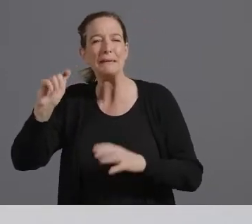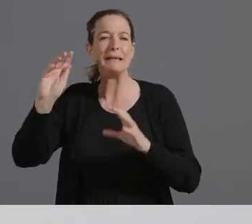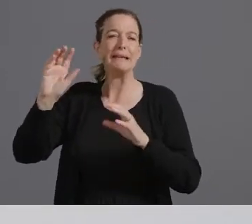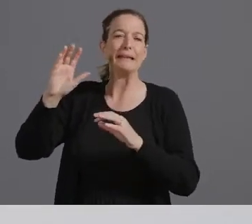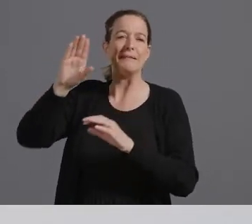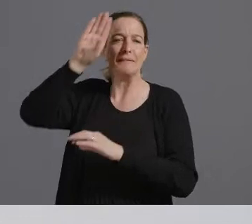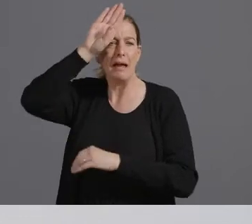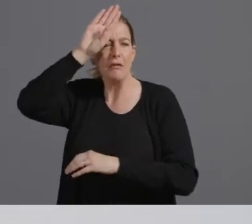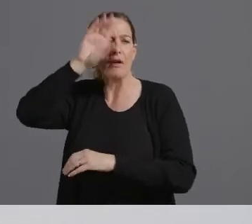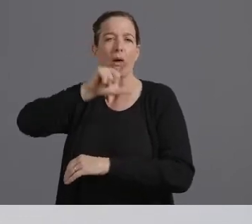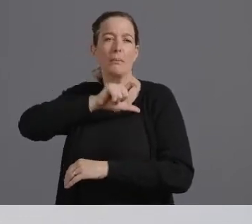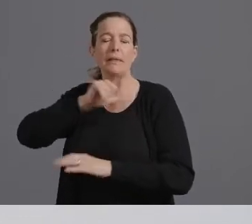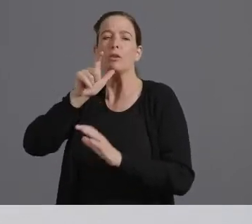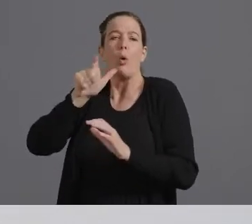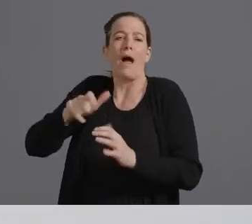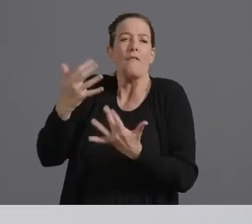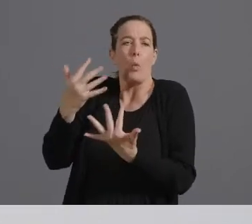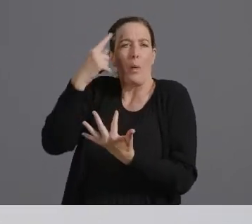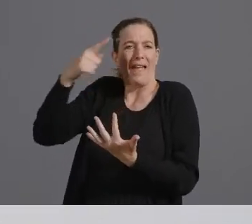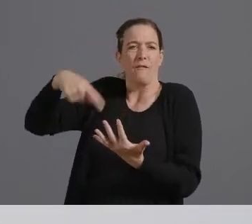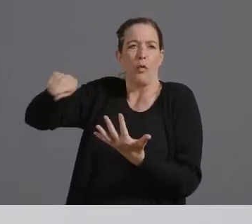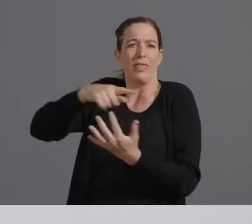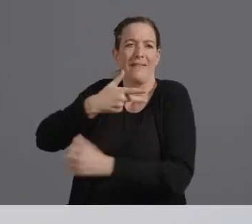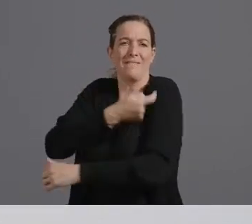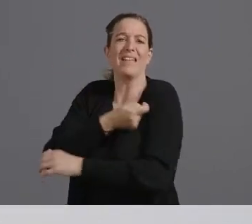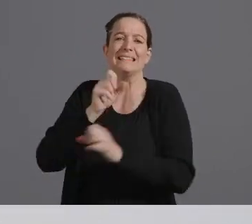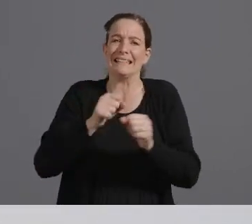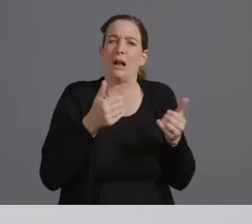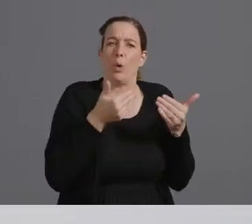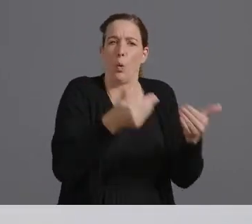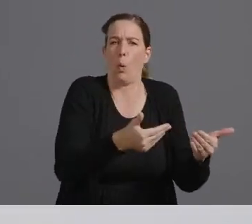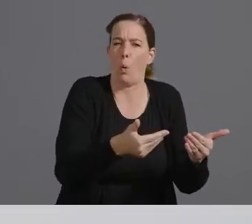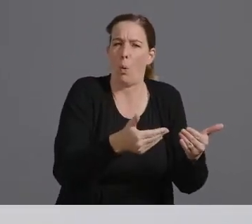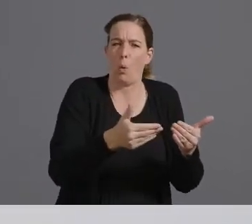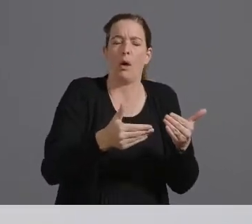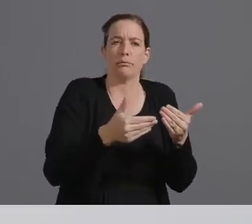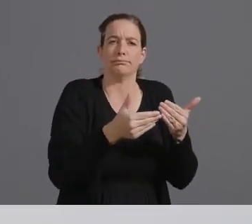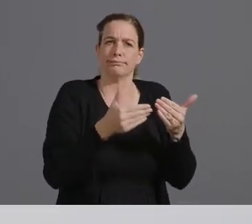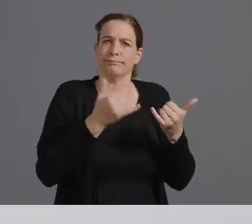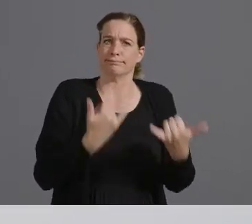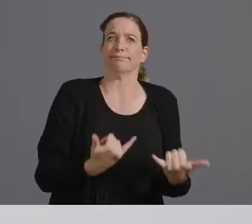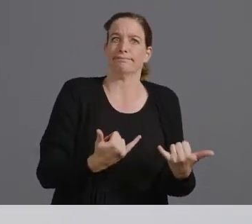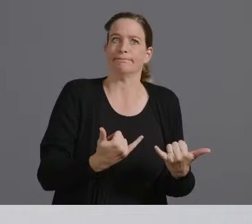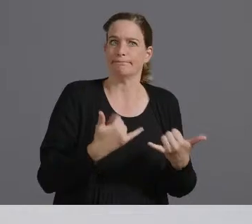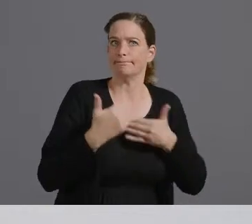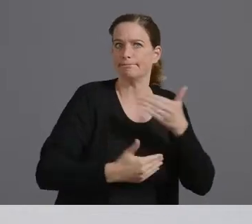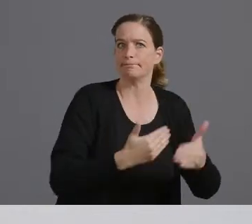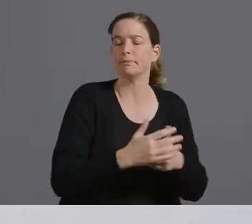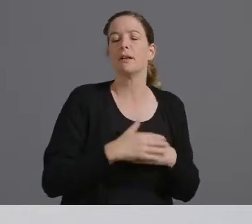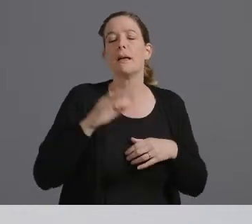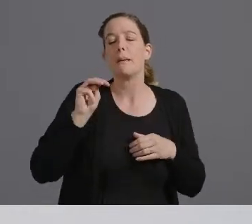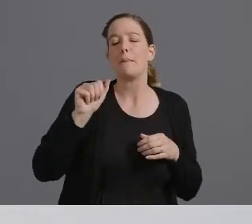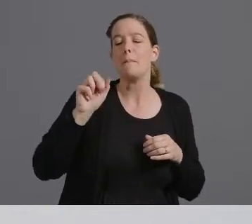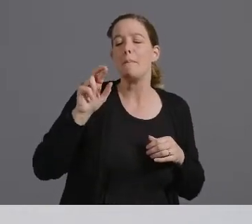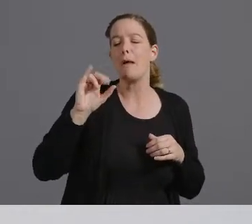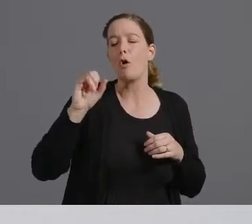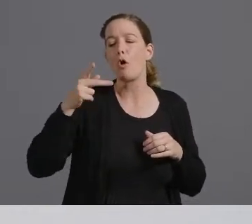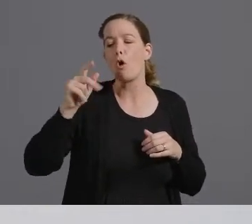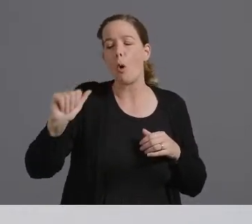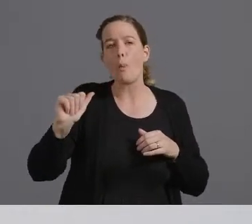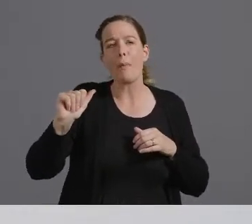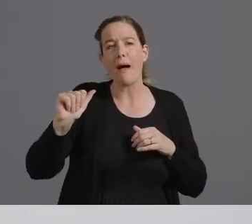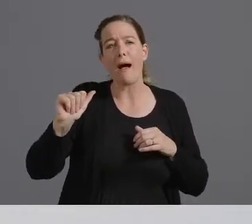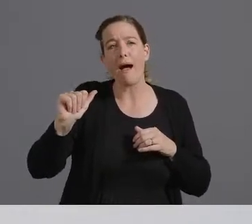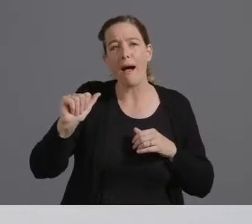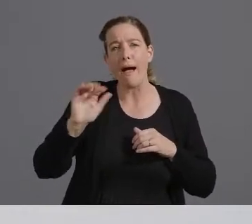until 1C, which Maricopa County, Pima County, we had not even moved into the essential workers. And